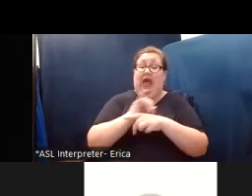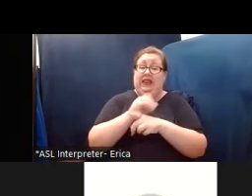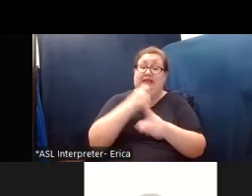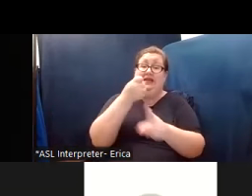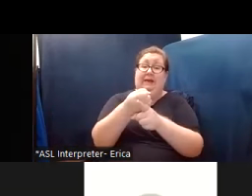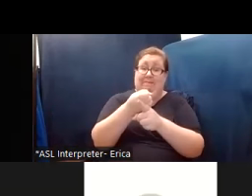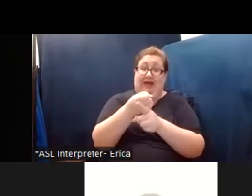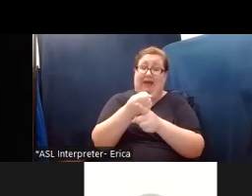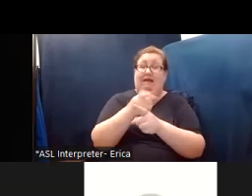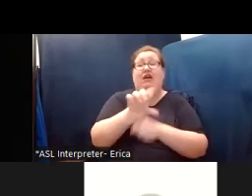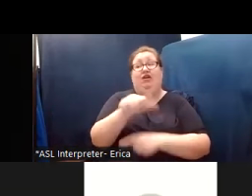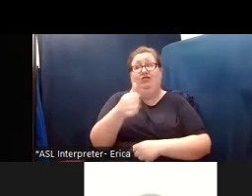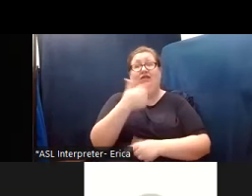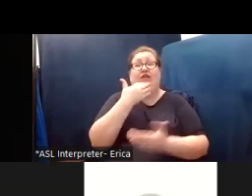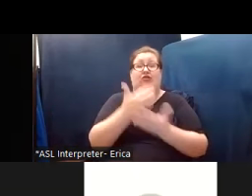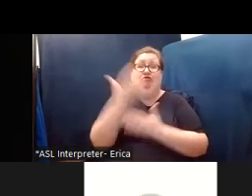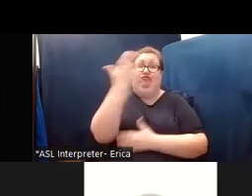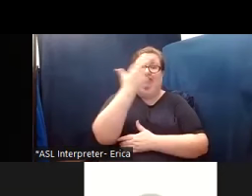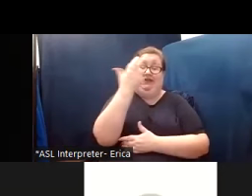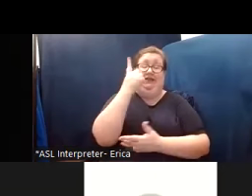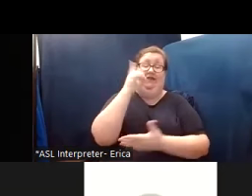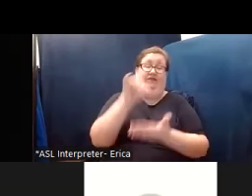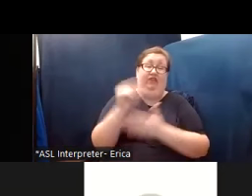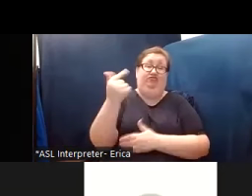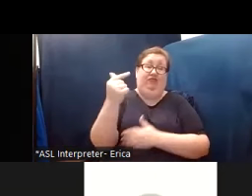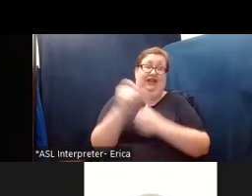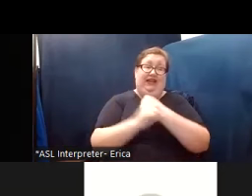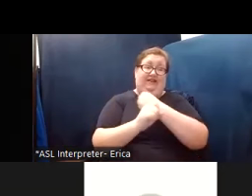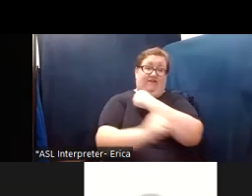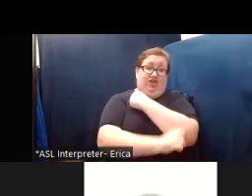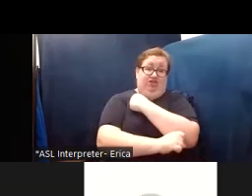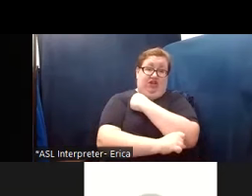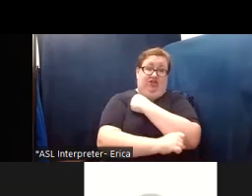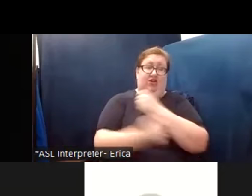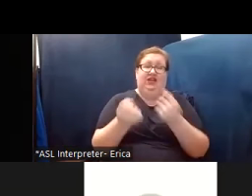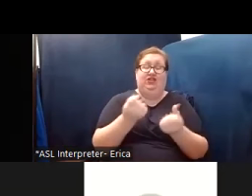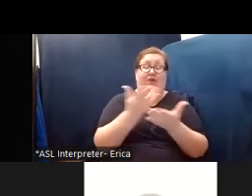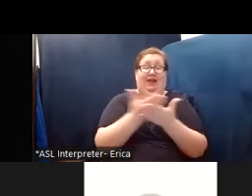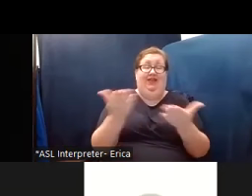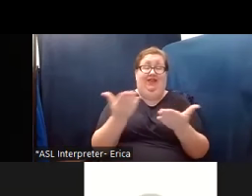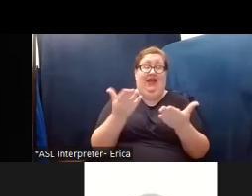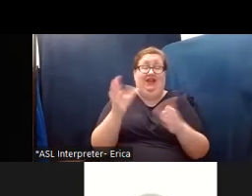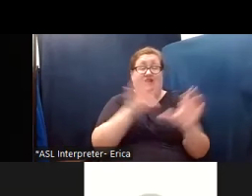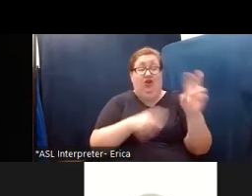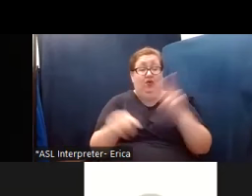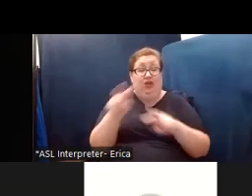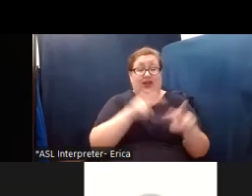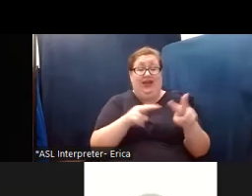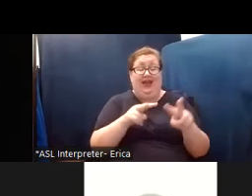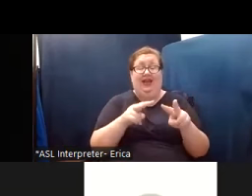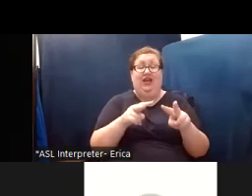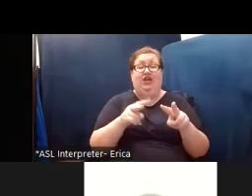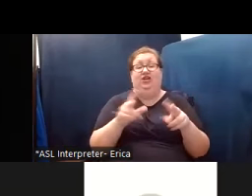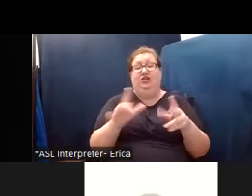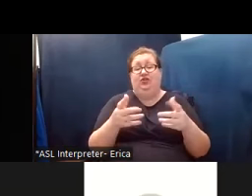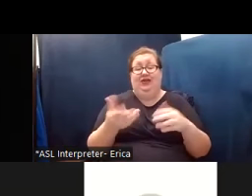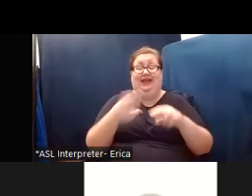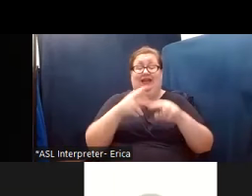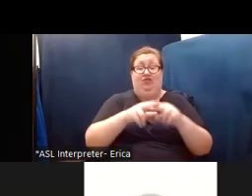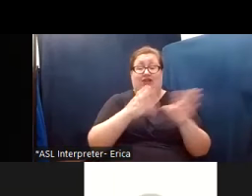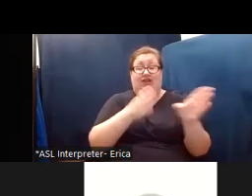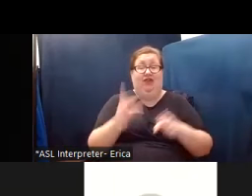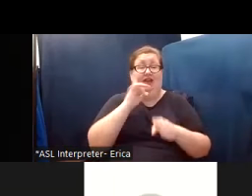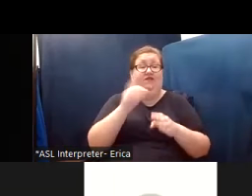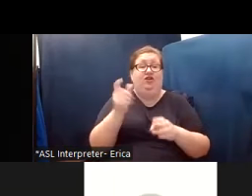reason to do green infrastructure. And so some of the things that we're looking at are strategies to increase installation of small scale green infrastructure really throughout the